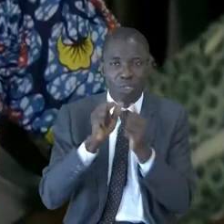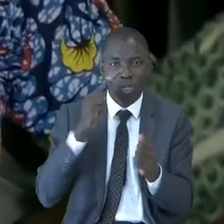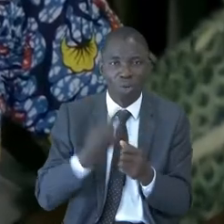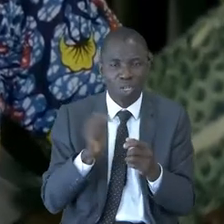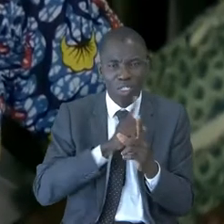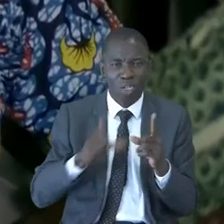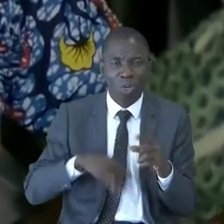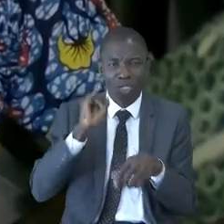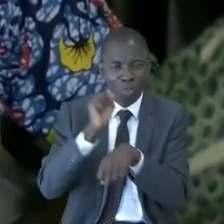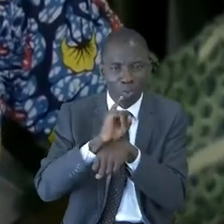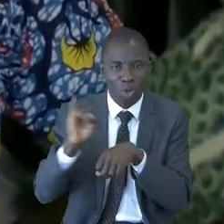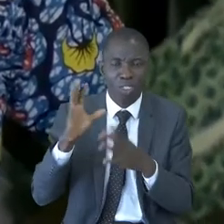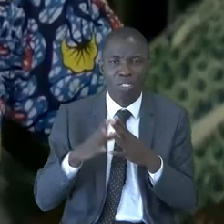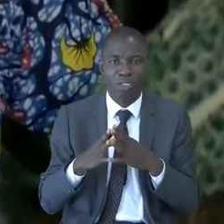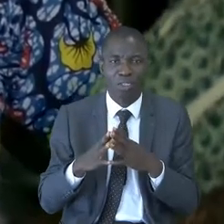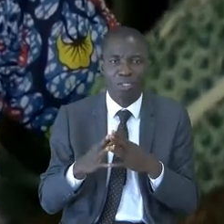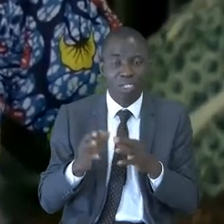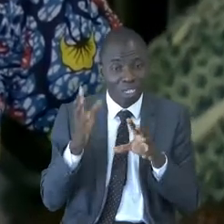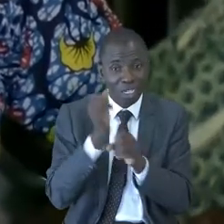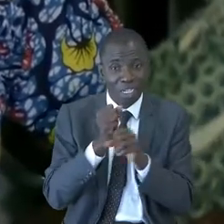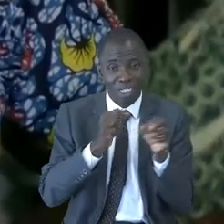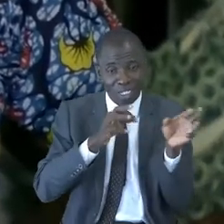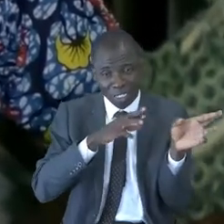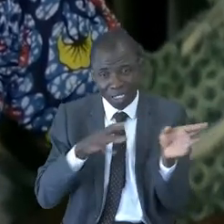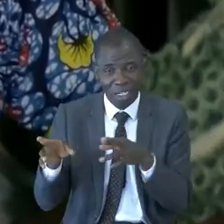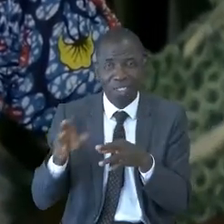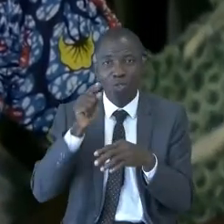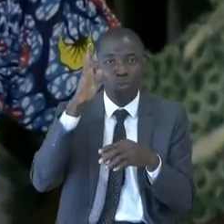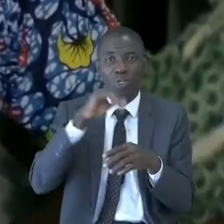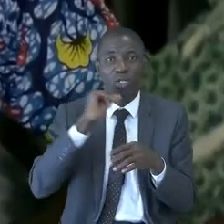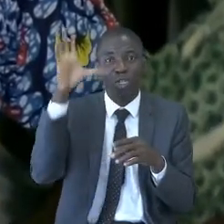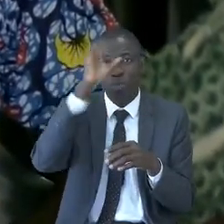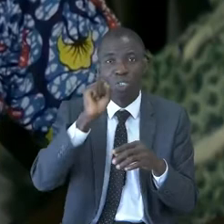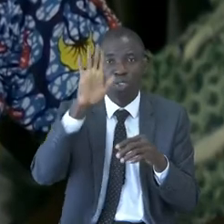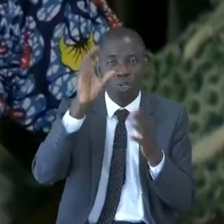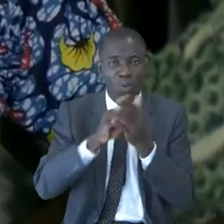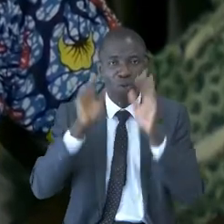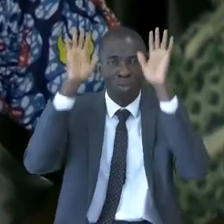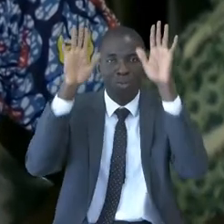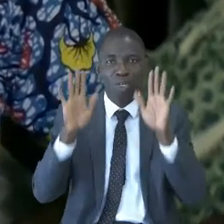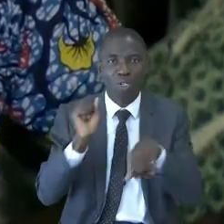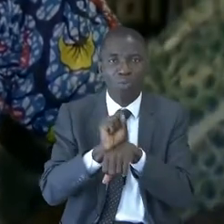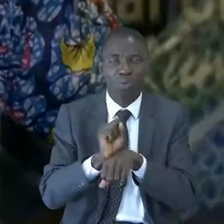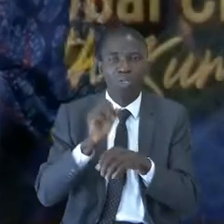moving. Get ready. You will not miss your own miracle tonight. God is